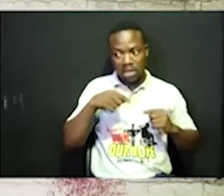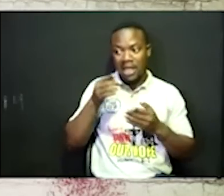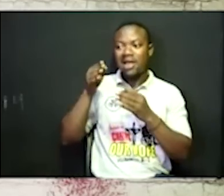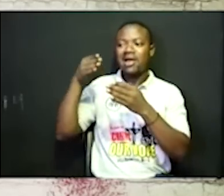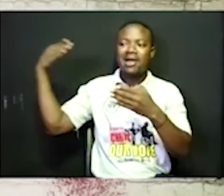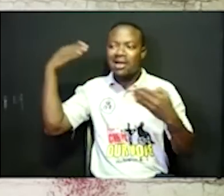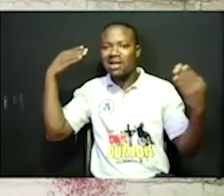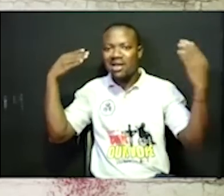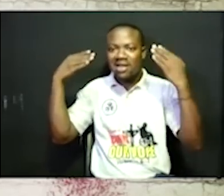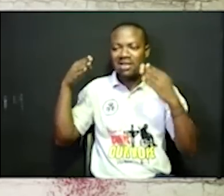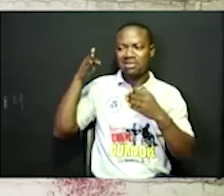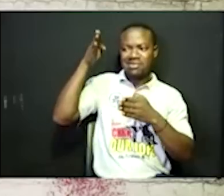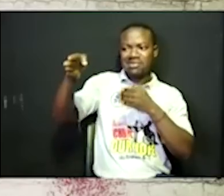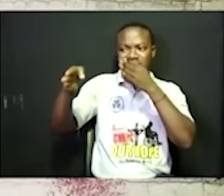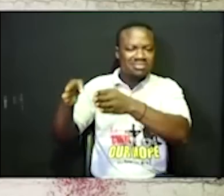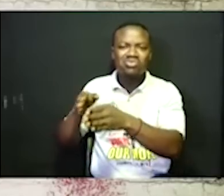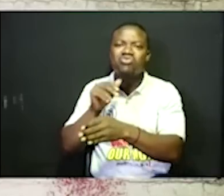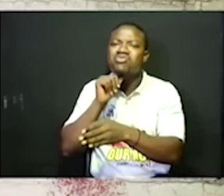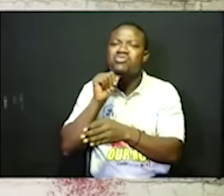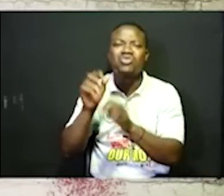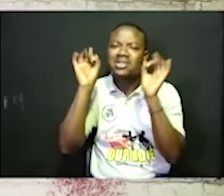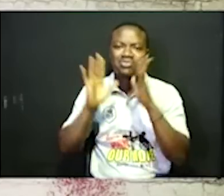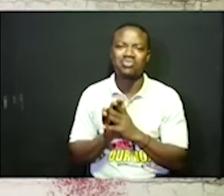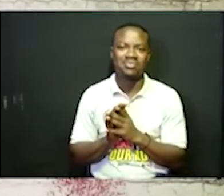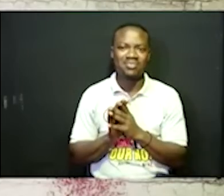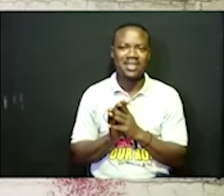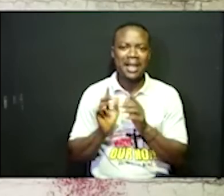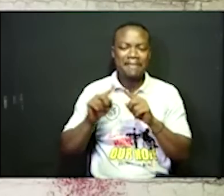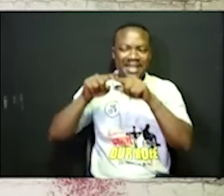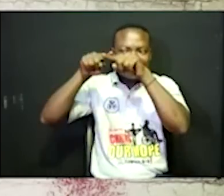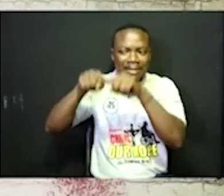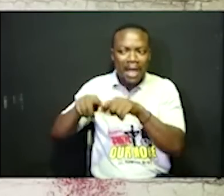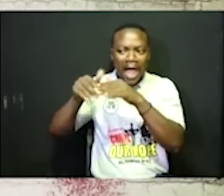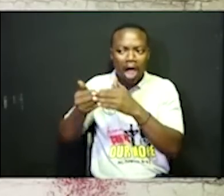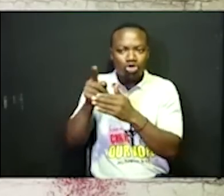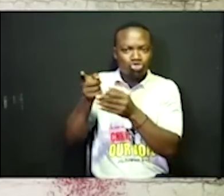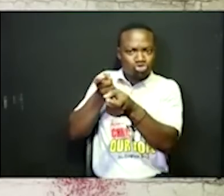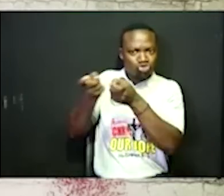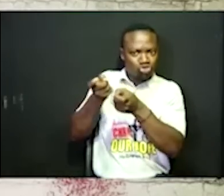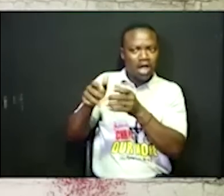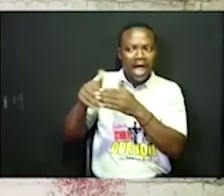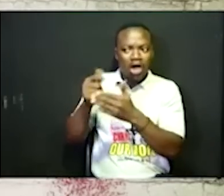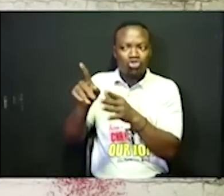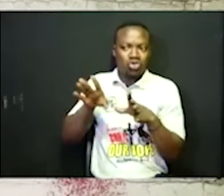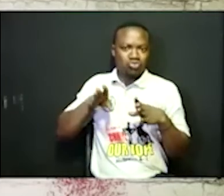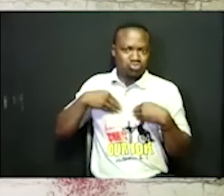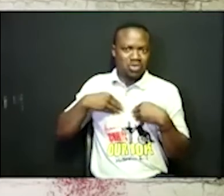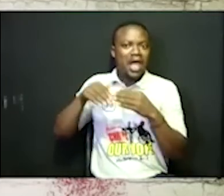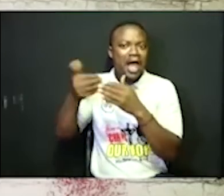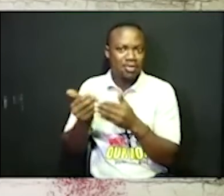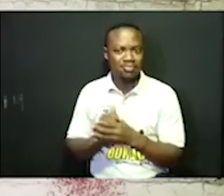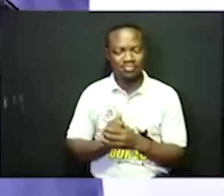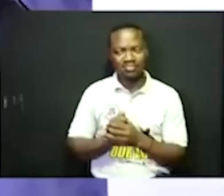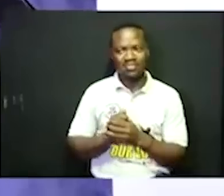dangerous. Now it depends on how you handle it. And it is impossible that